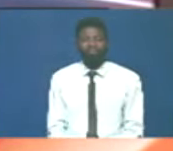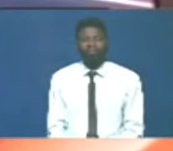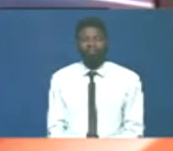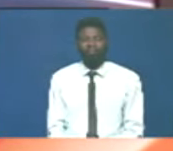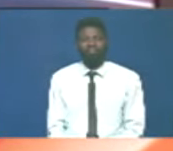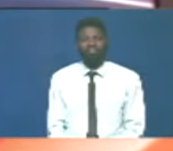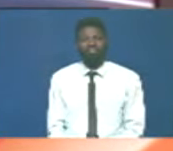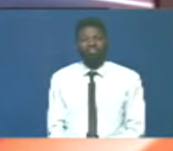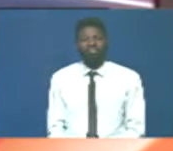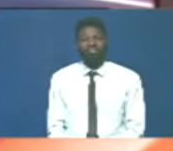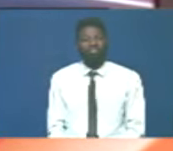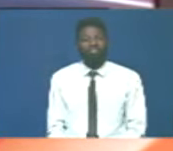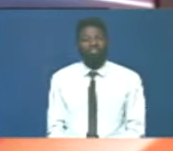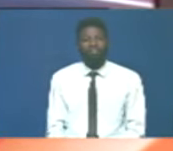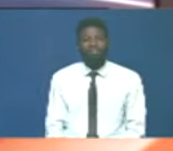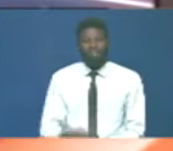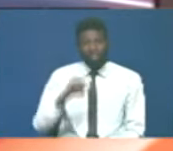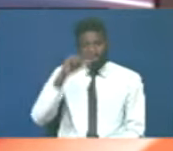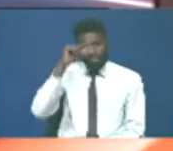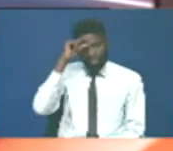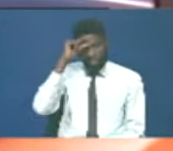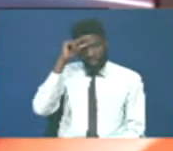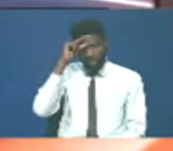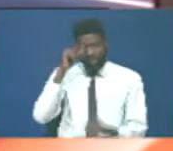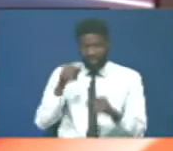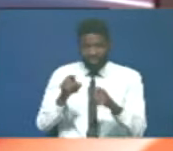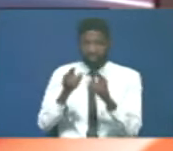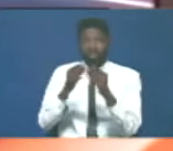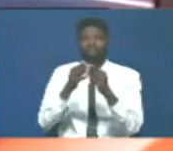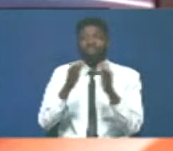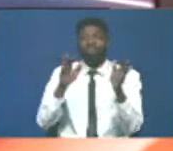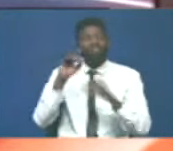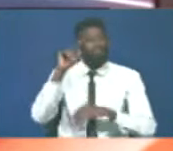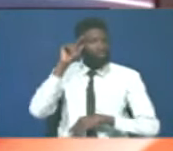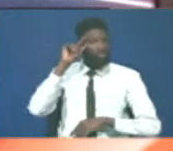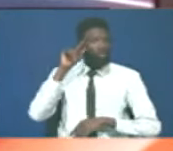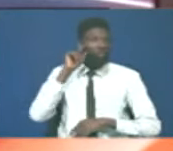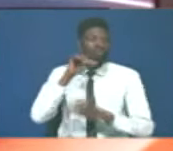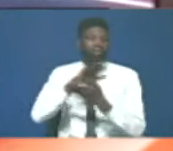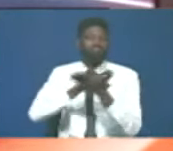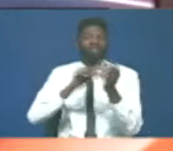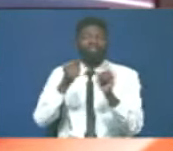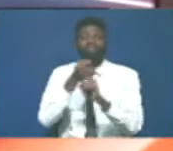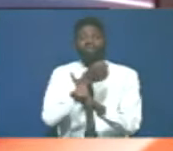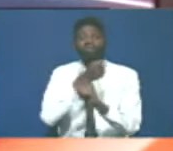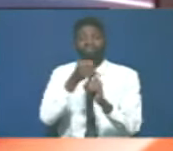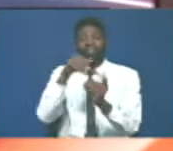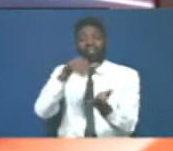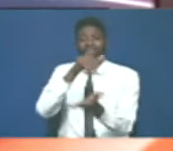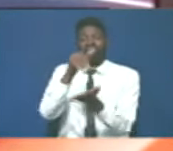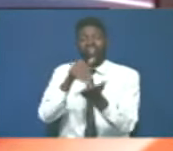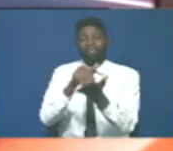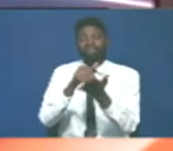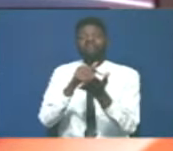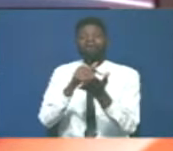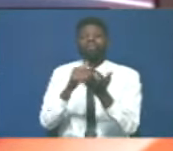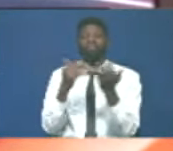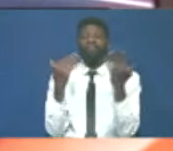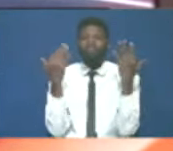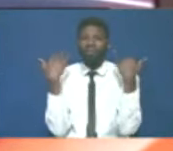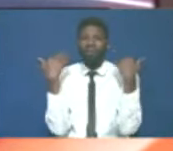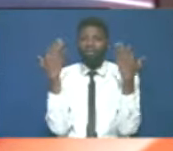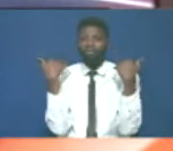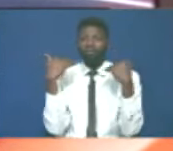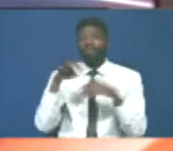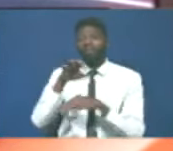The government has opened to the public a gender-based violence facility in Meru County. The facility will offer counseling sessions to victims of